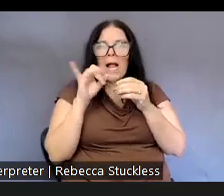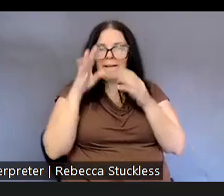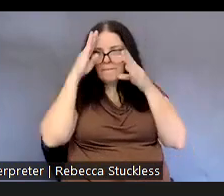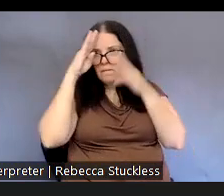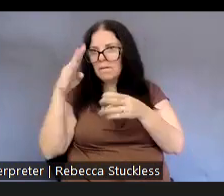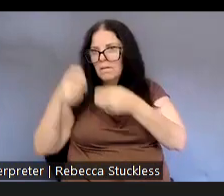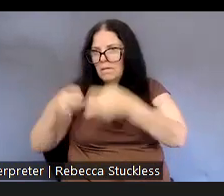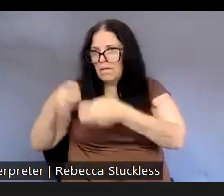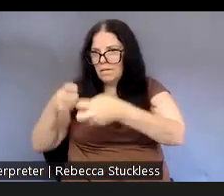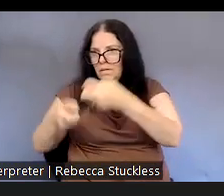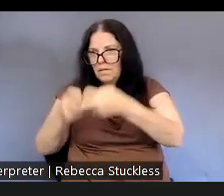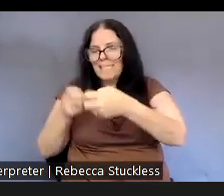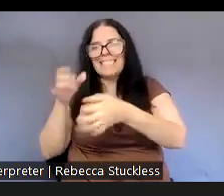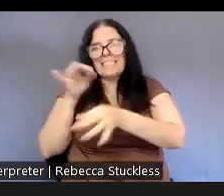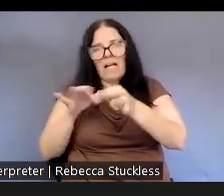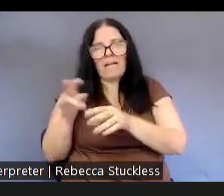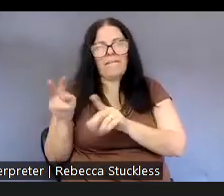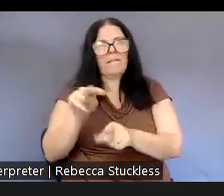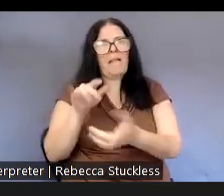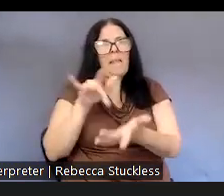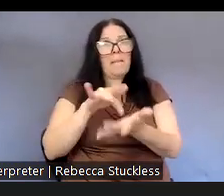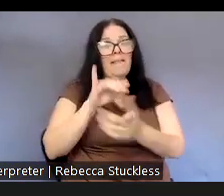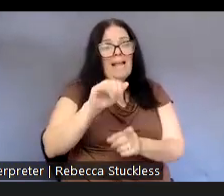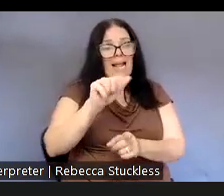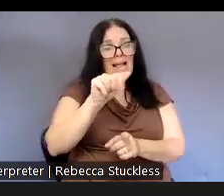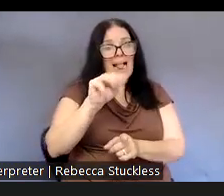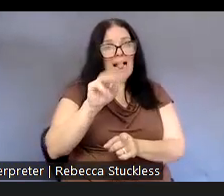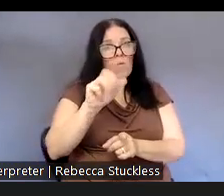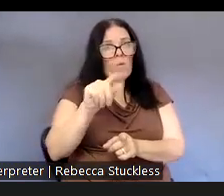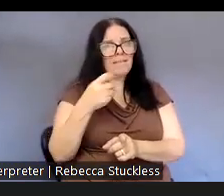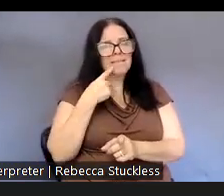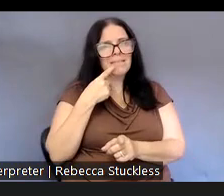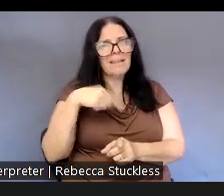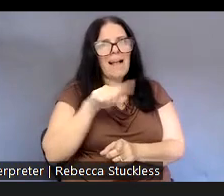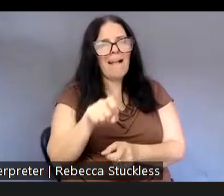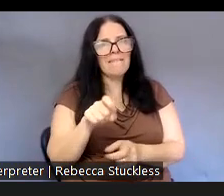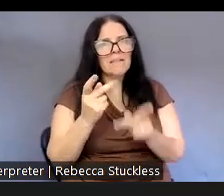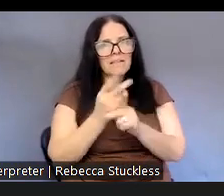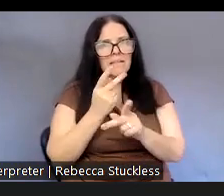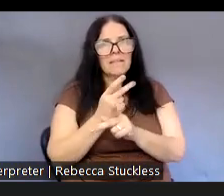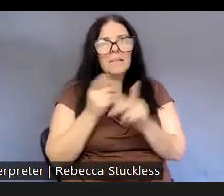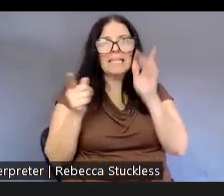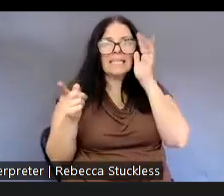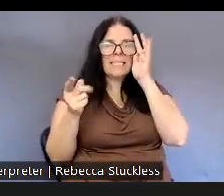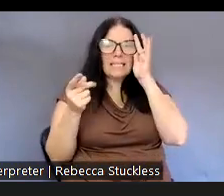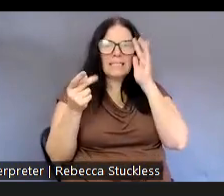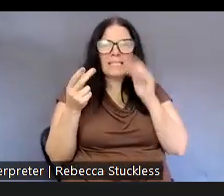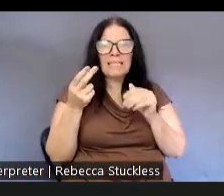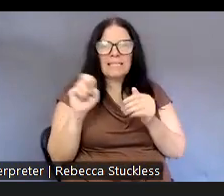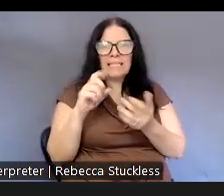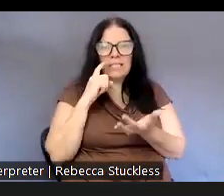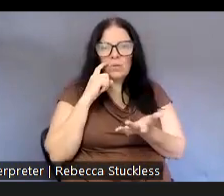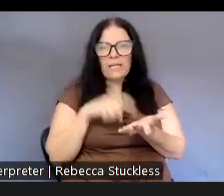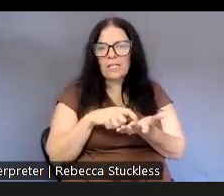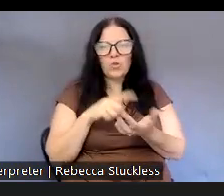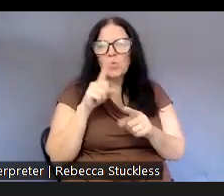where that Alan Watts advocated when he recognized that you